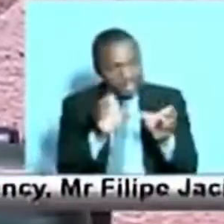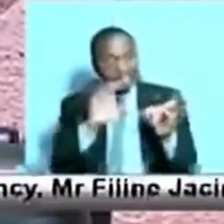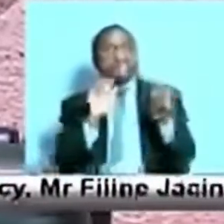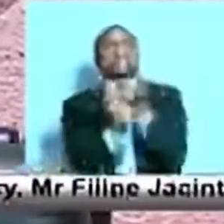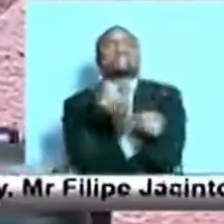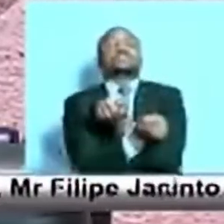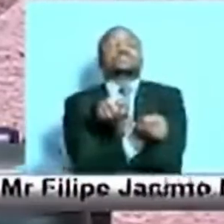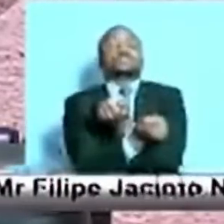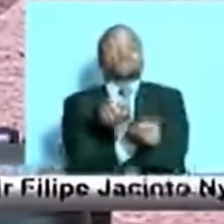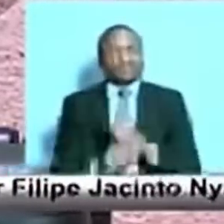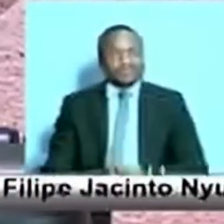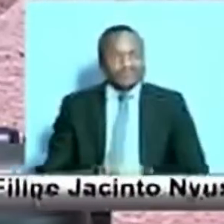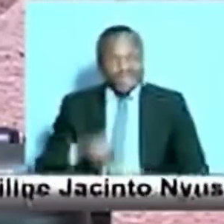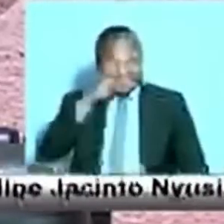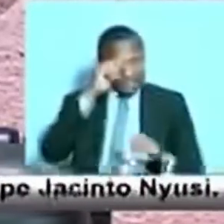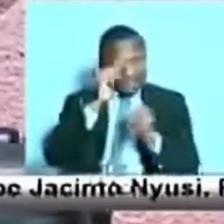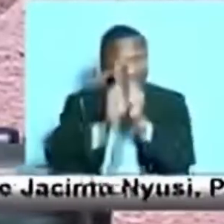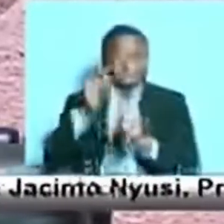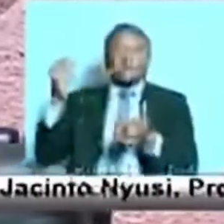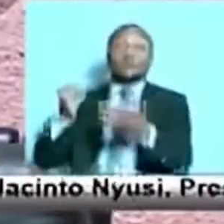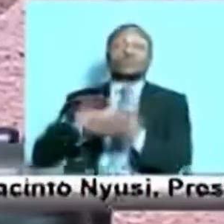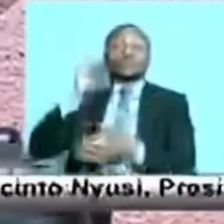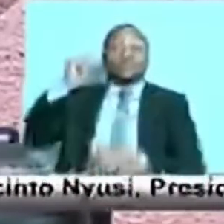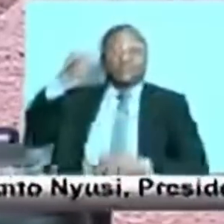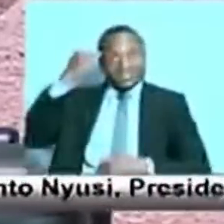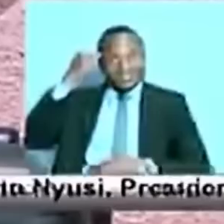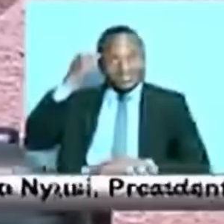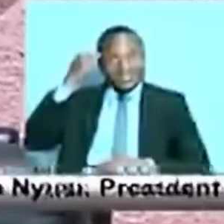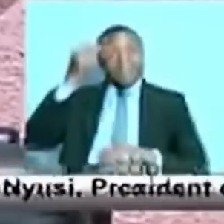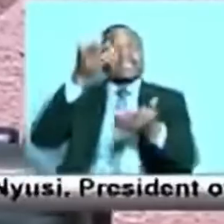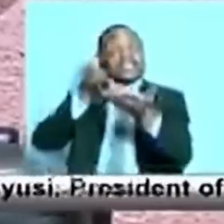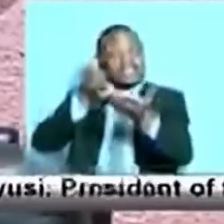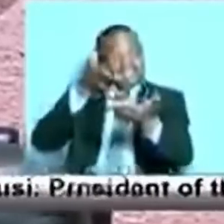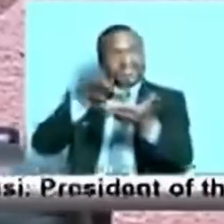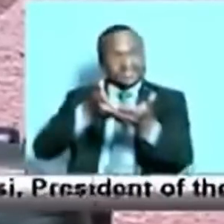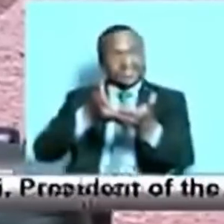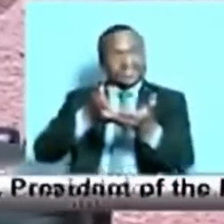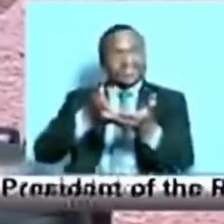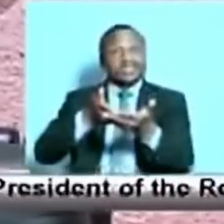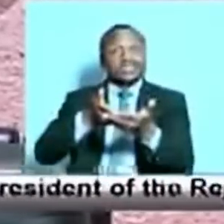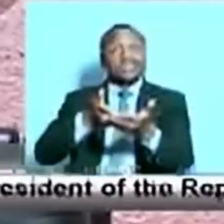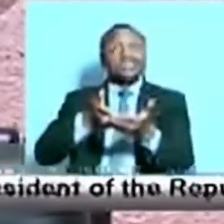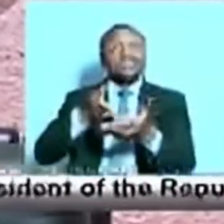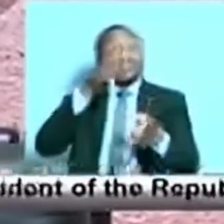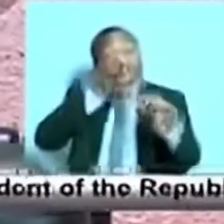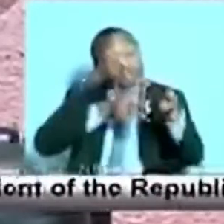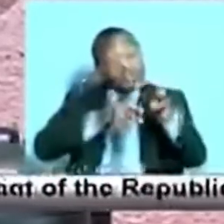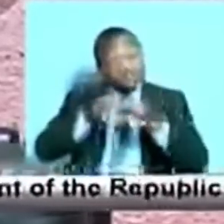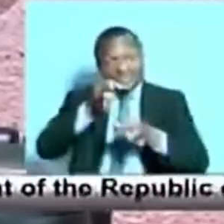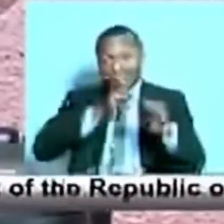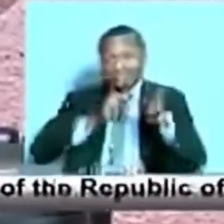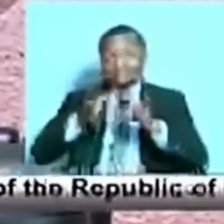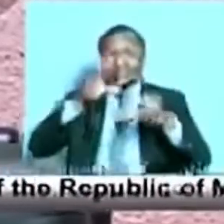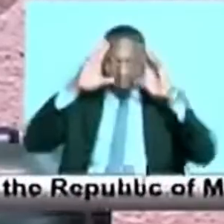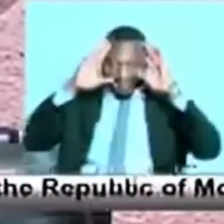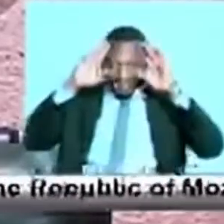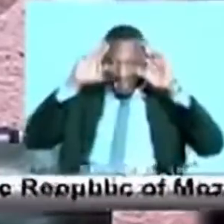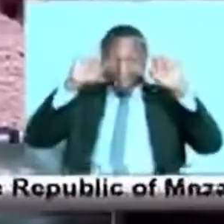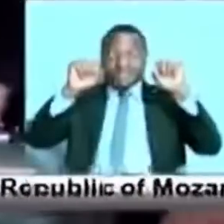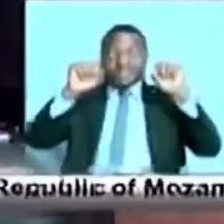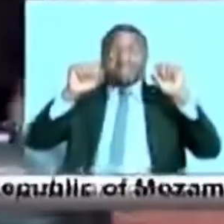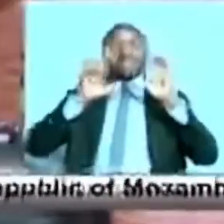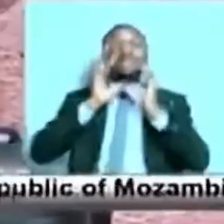changing because of the New Dawn government. And this point was highlighted by the President of